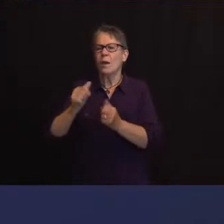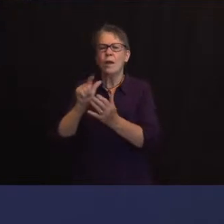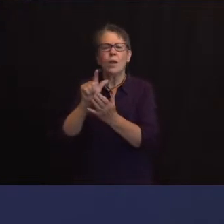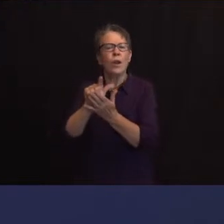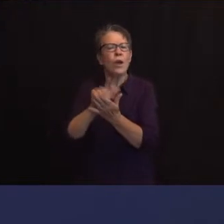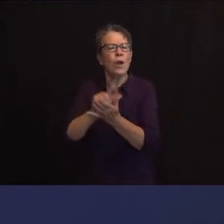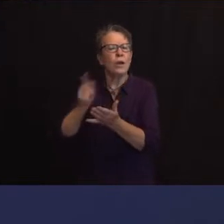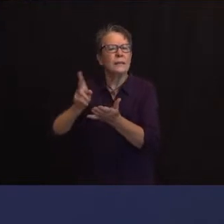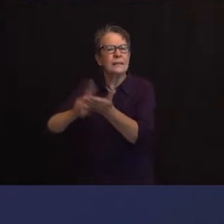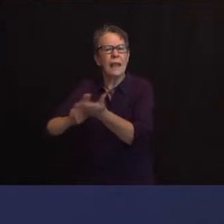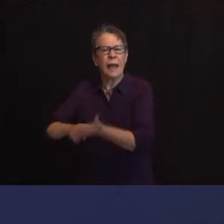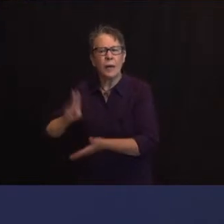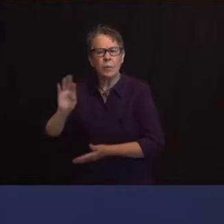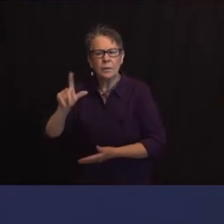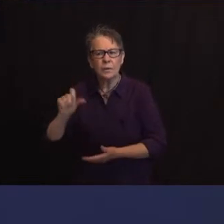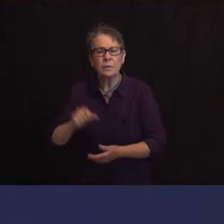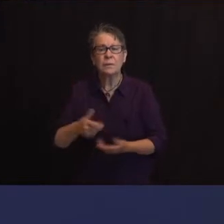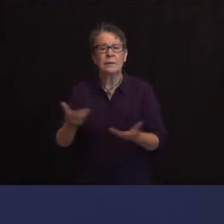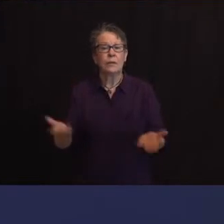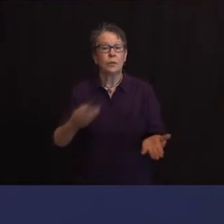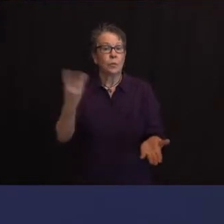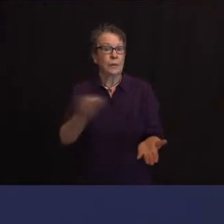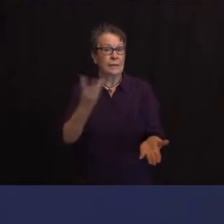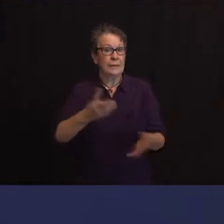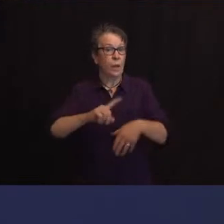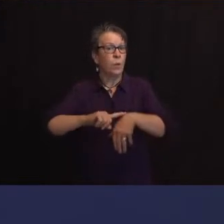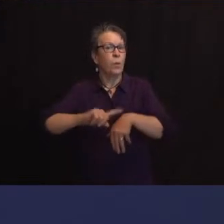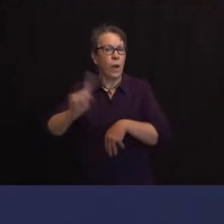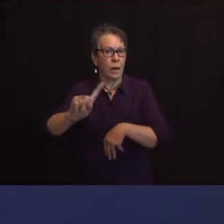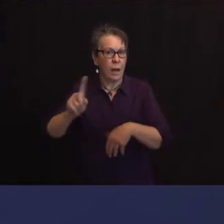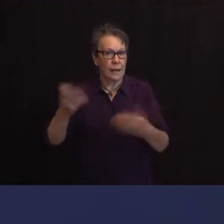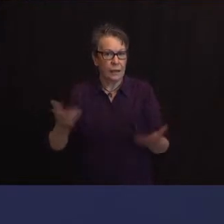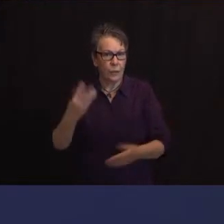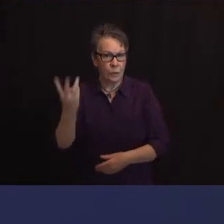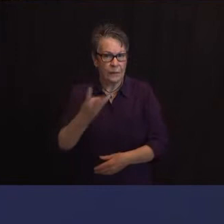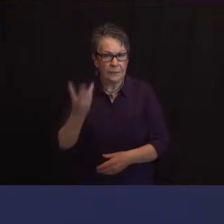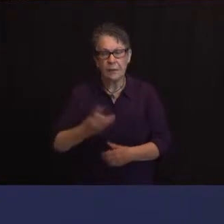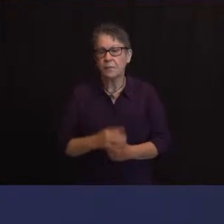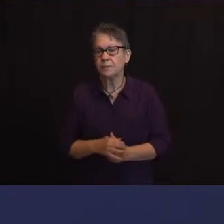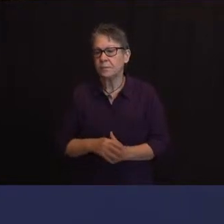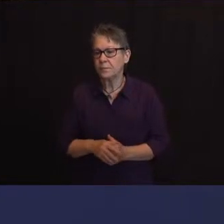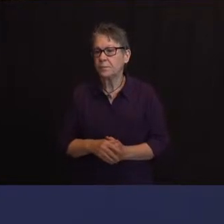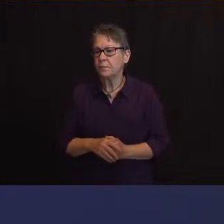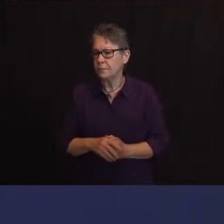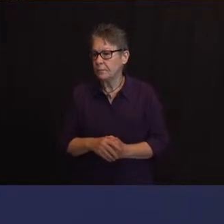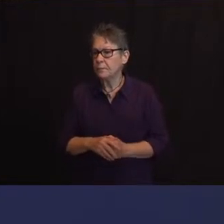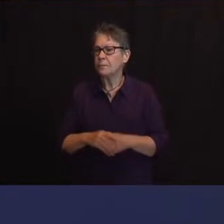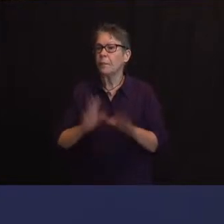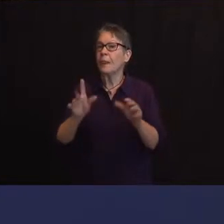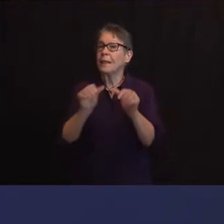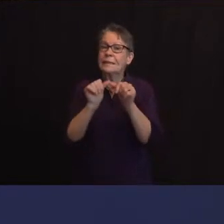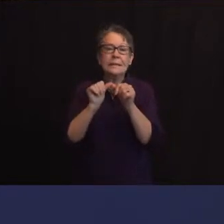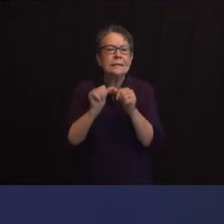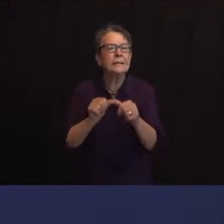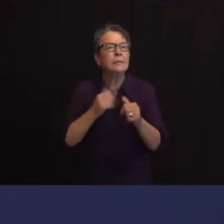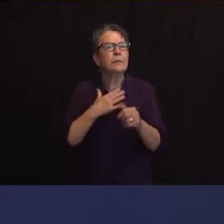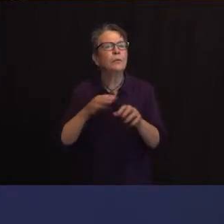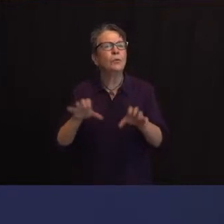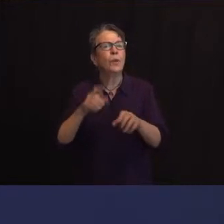Wednesday. And I would just say, keep doing the right thing. I mean,